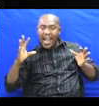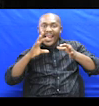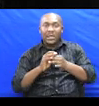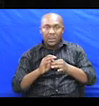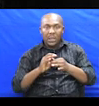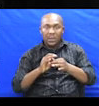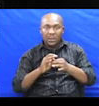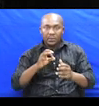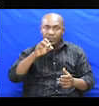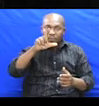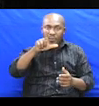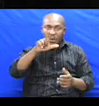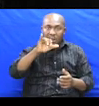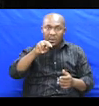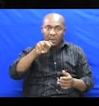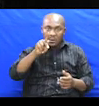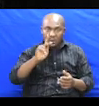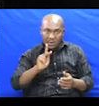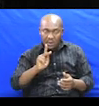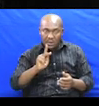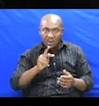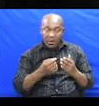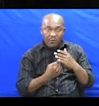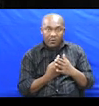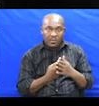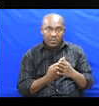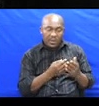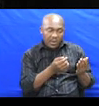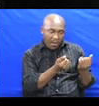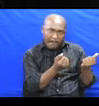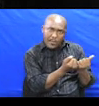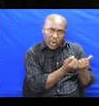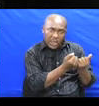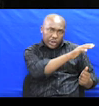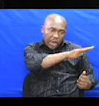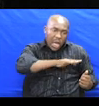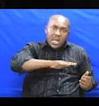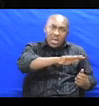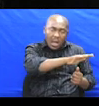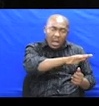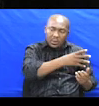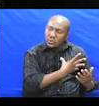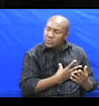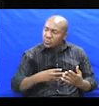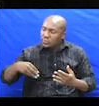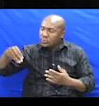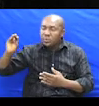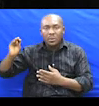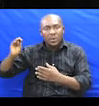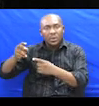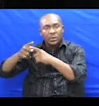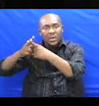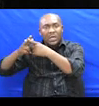provided a link between the coast and production areas. For